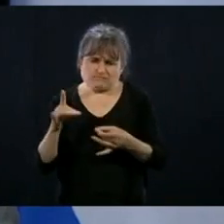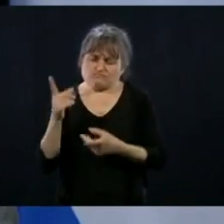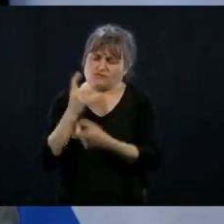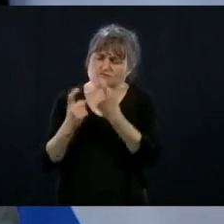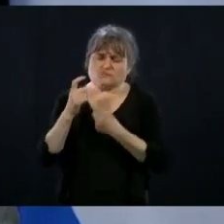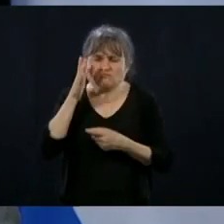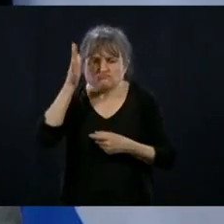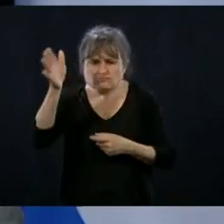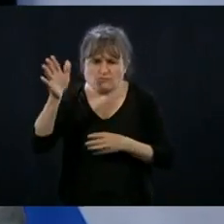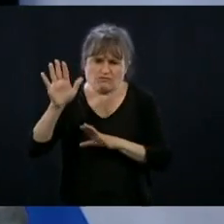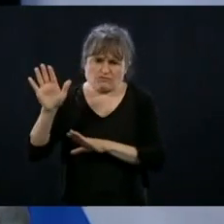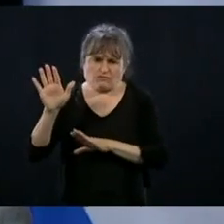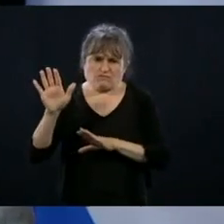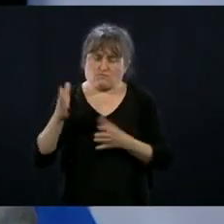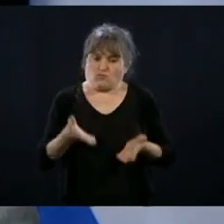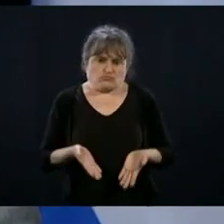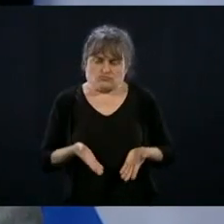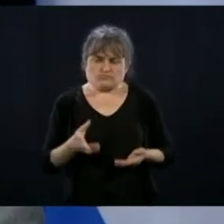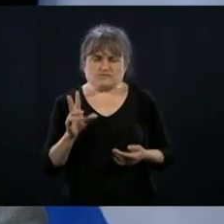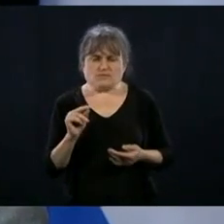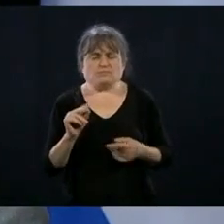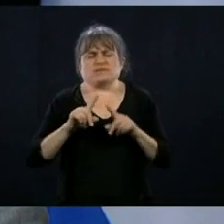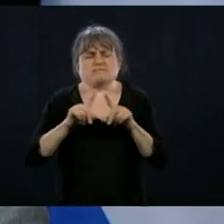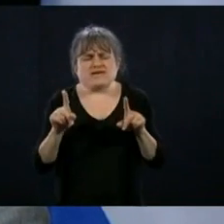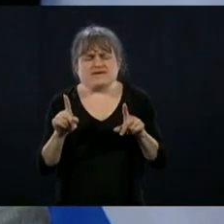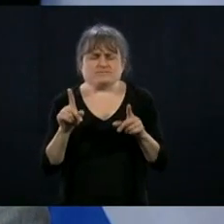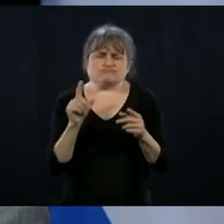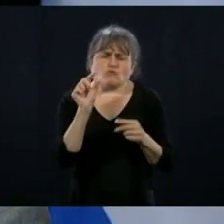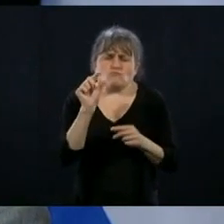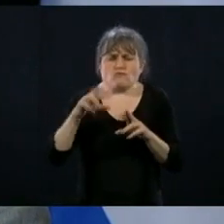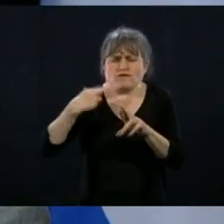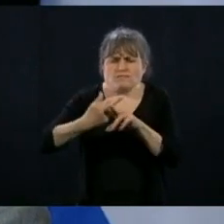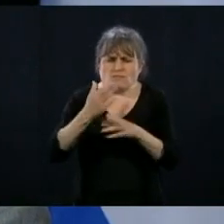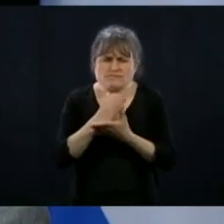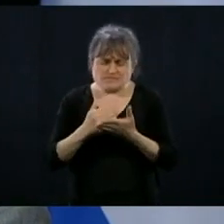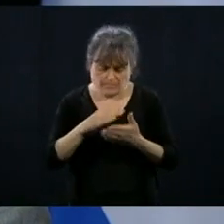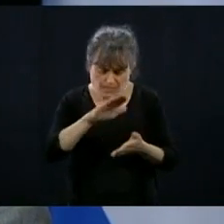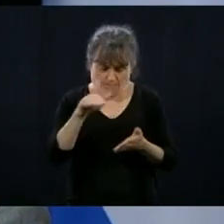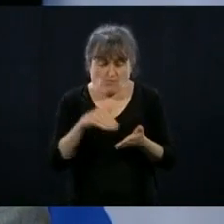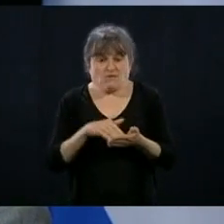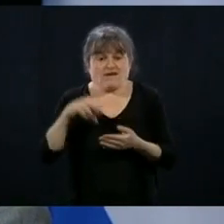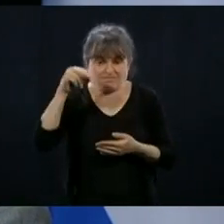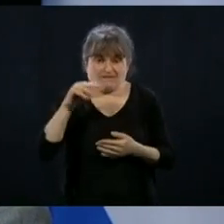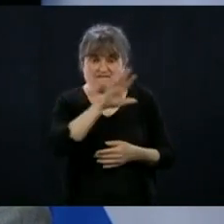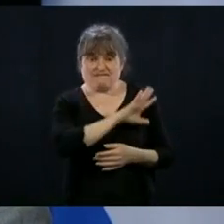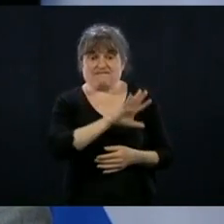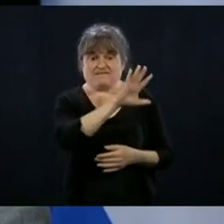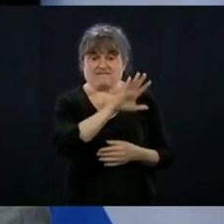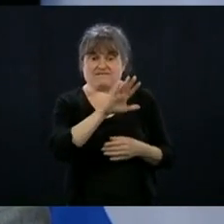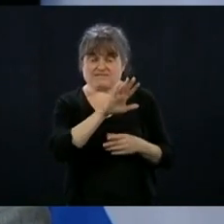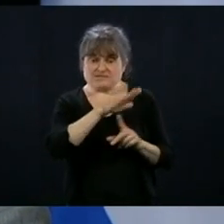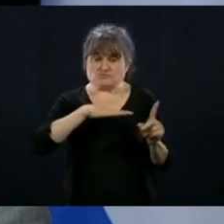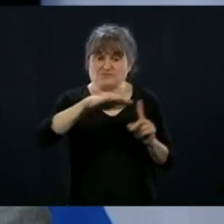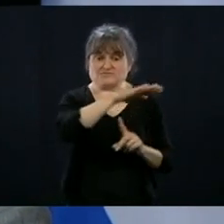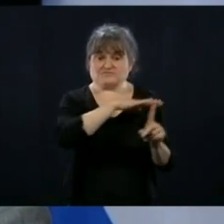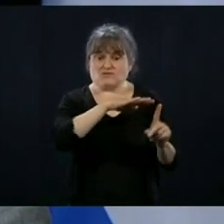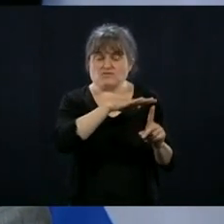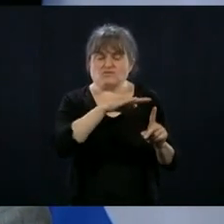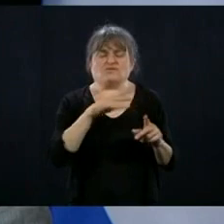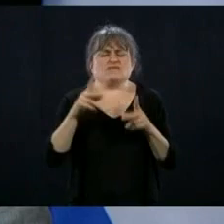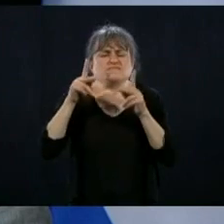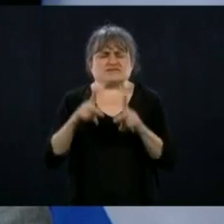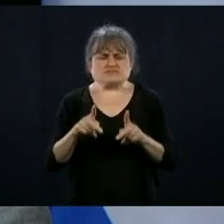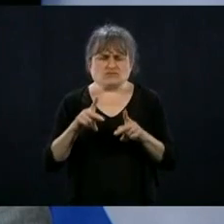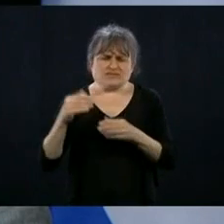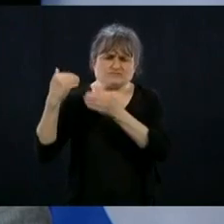very briefly. But already the situation that is taking place in Montreal Nord right now, the Director for Public Health